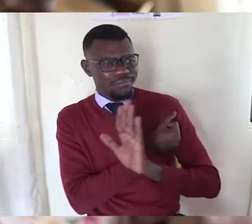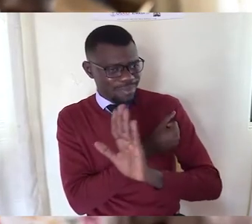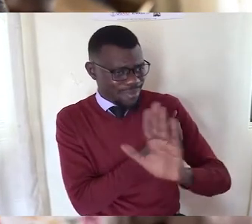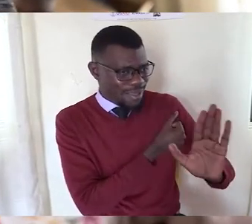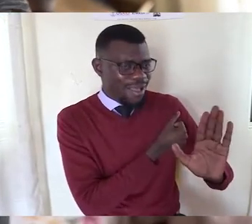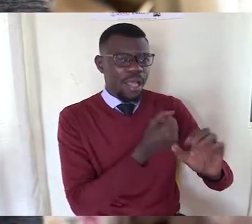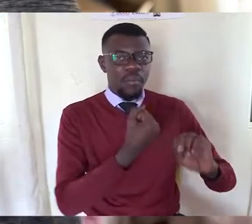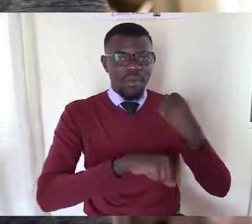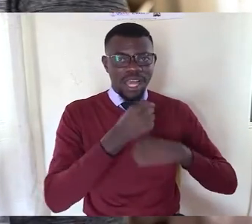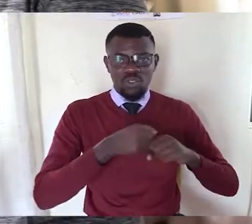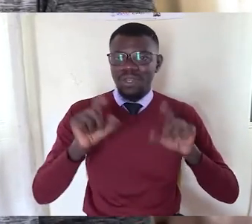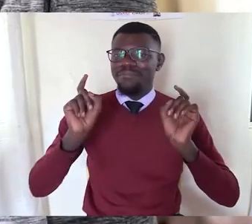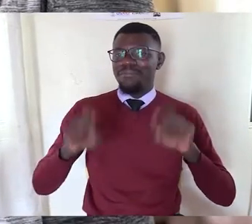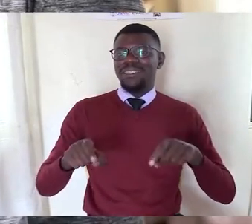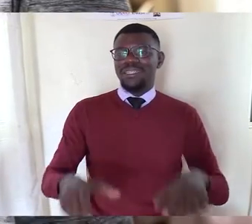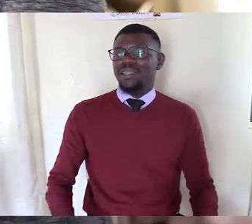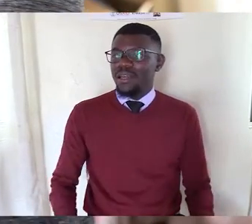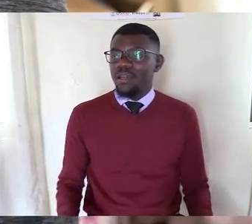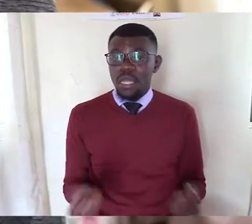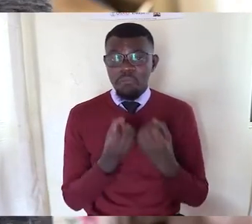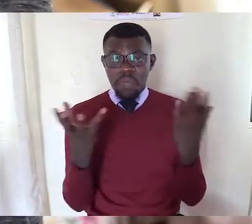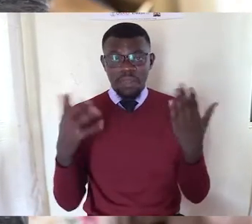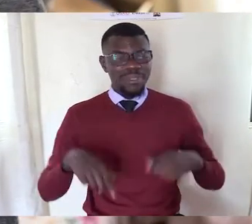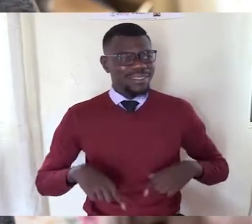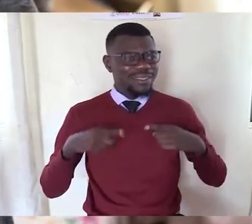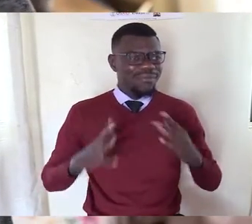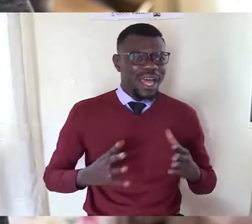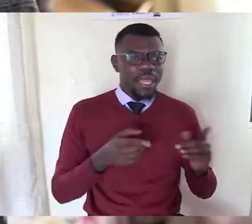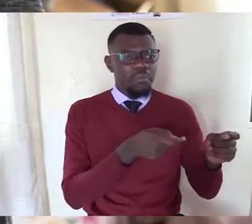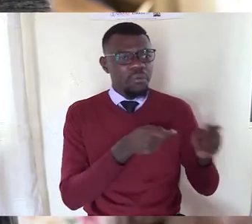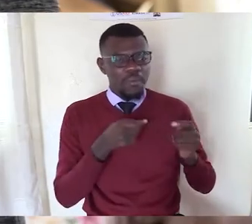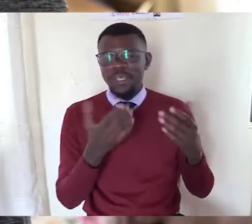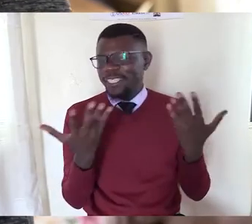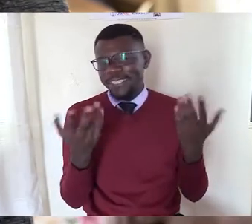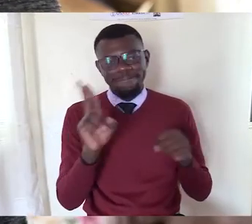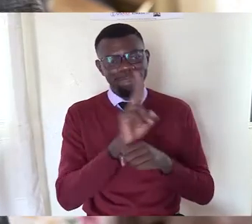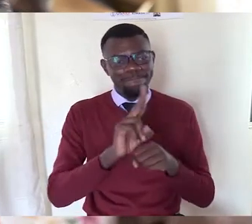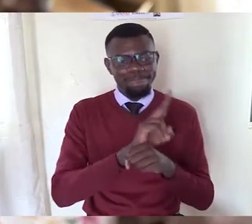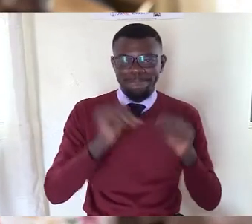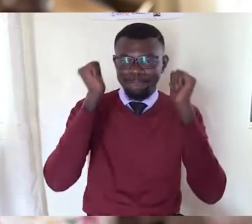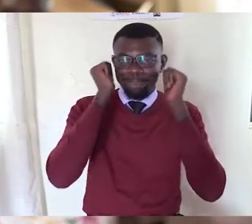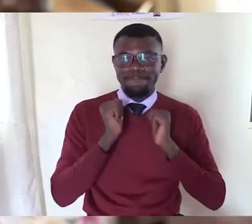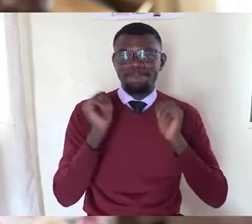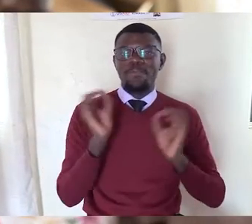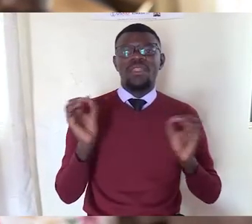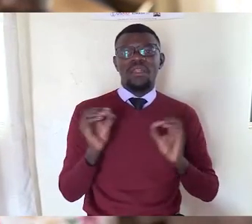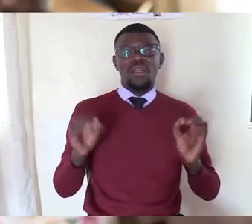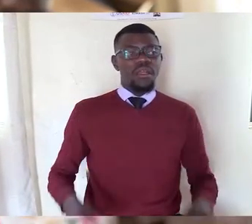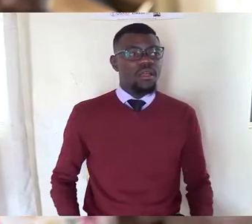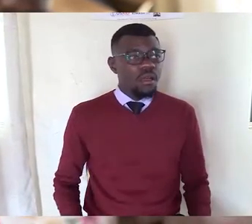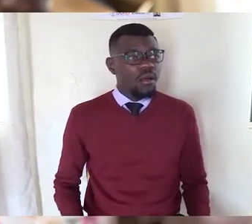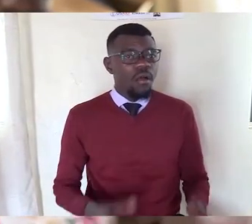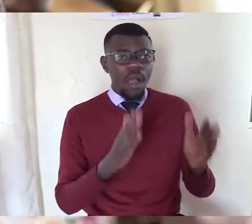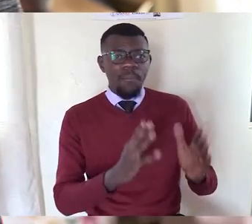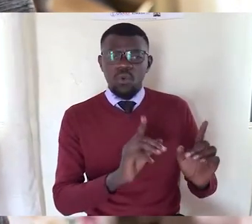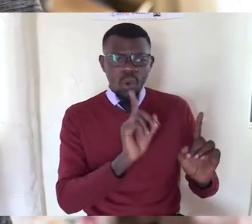when this happens. Most of the survivors were raped without protection. I think in our report, it is only one person